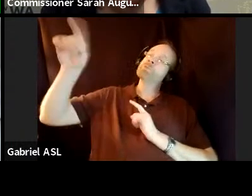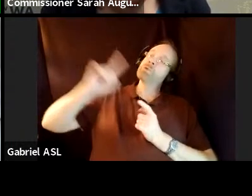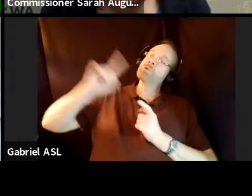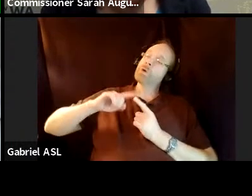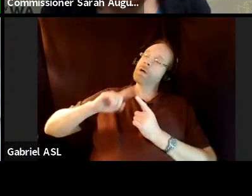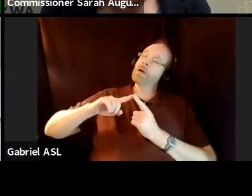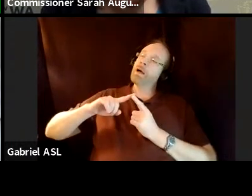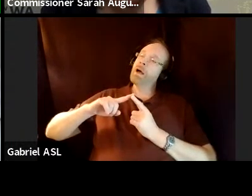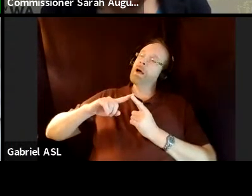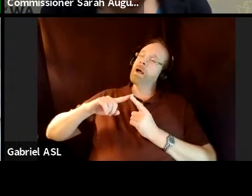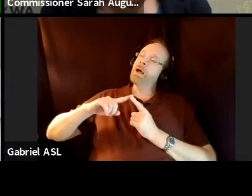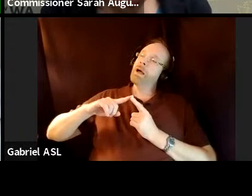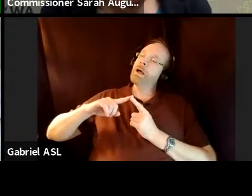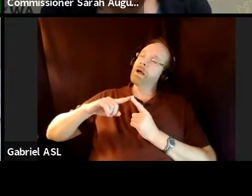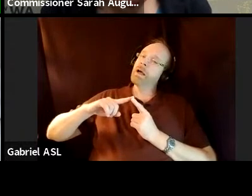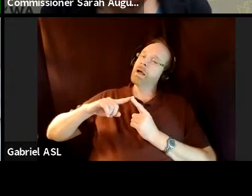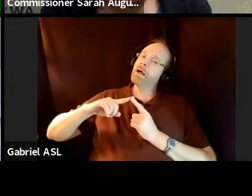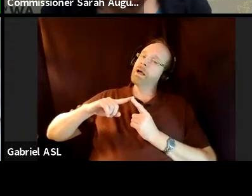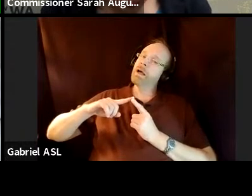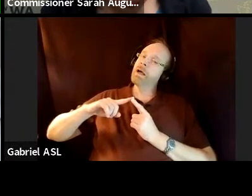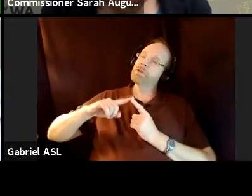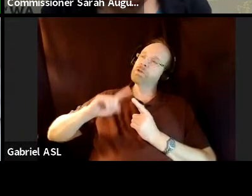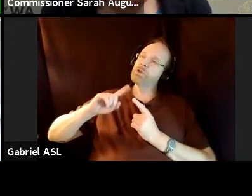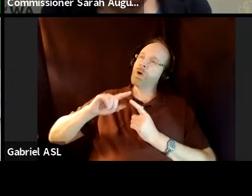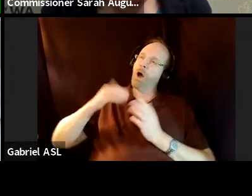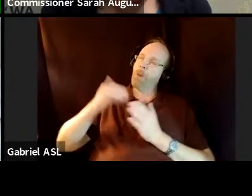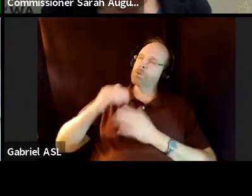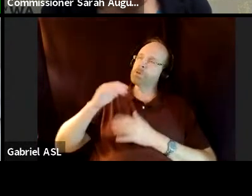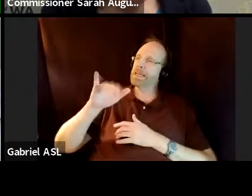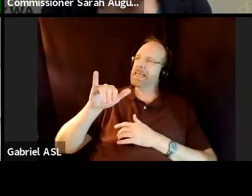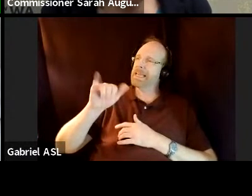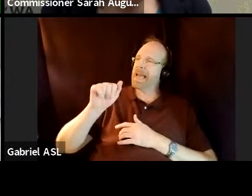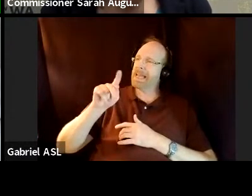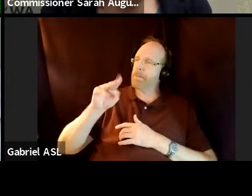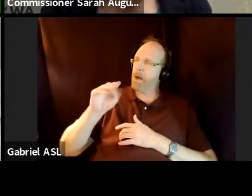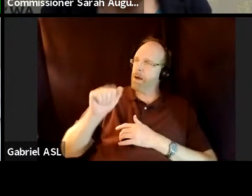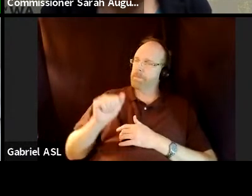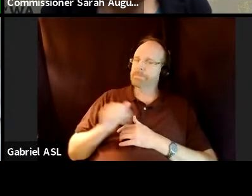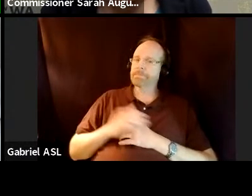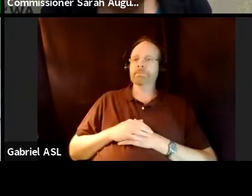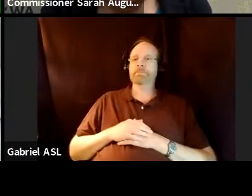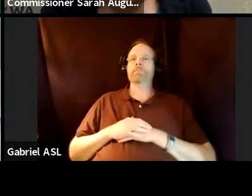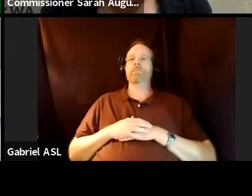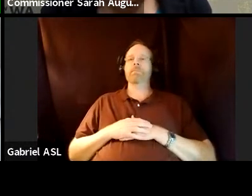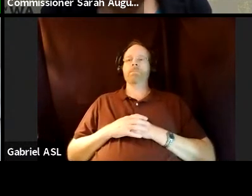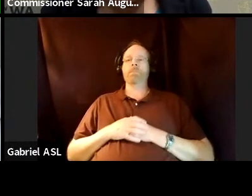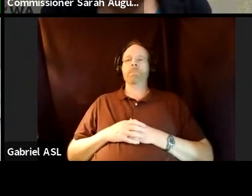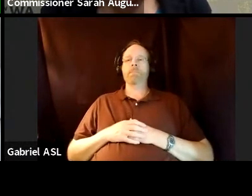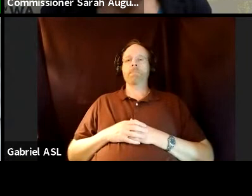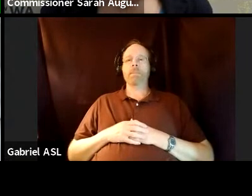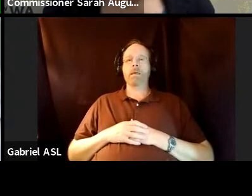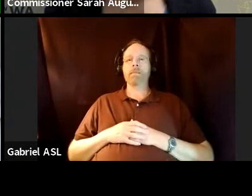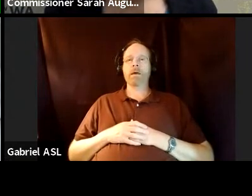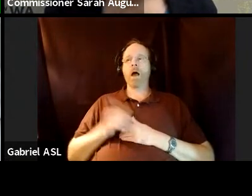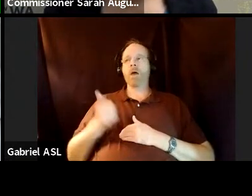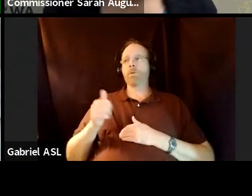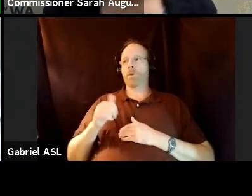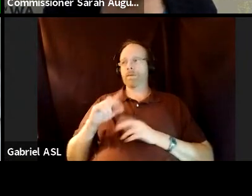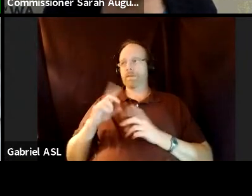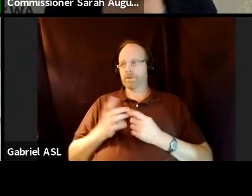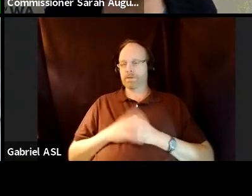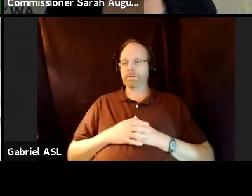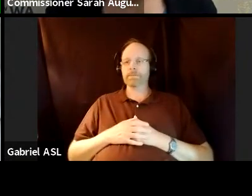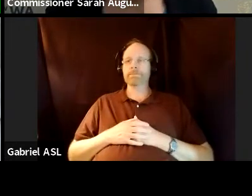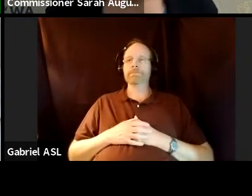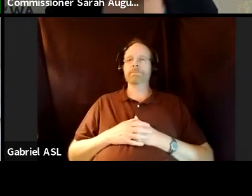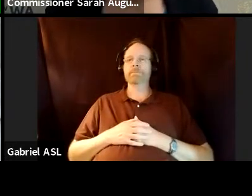to almost to Yakima on the other end of the district.